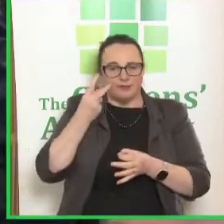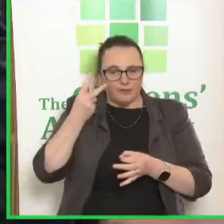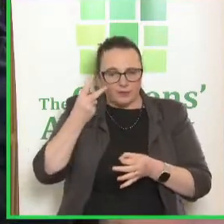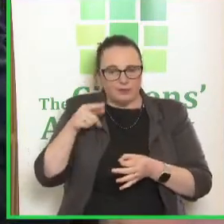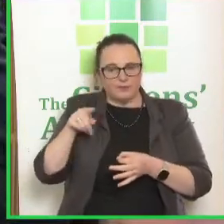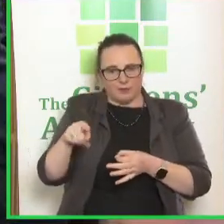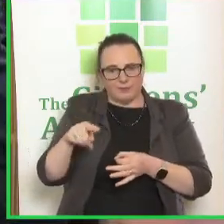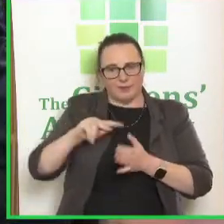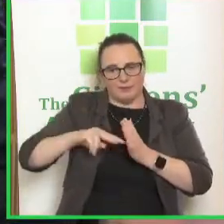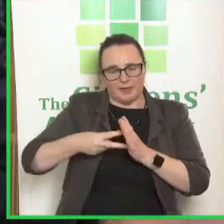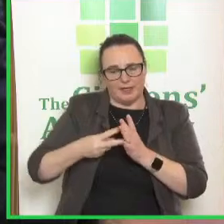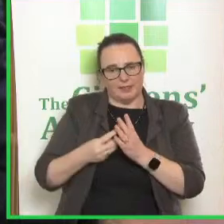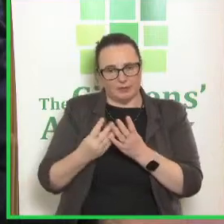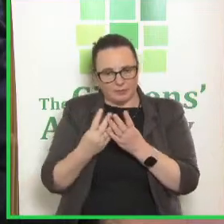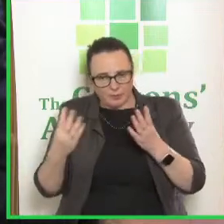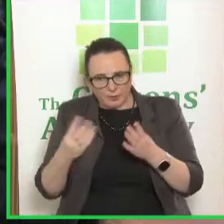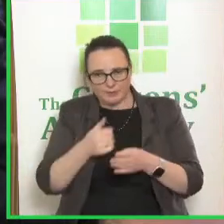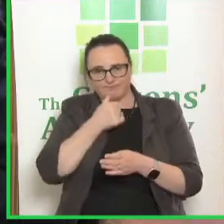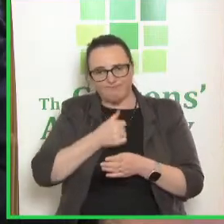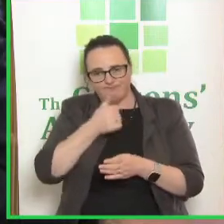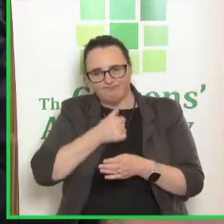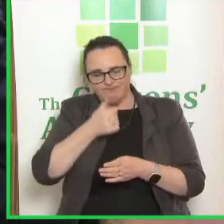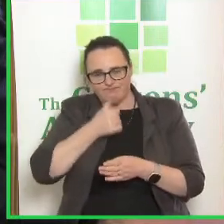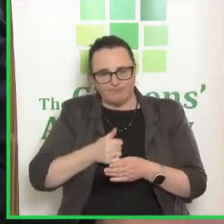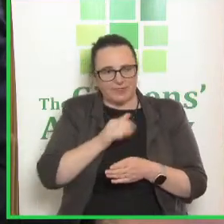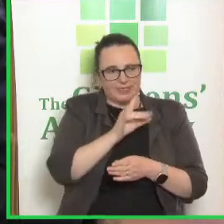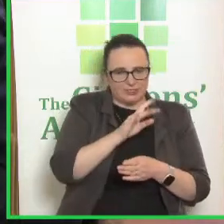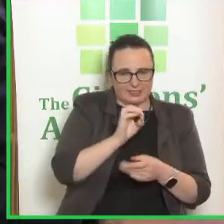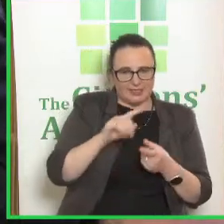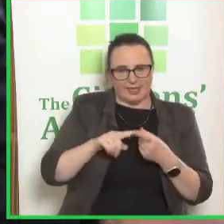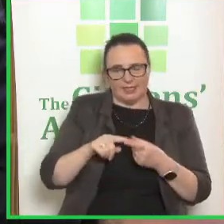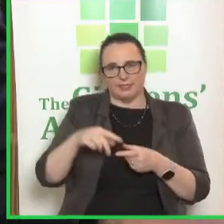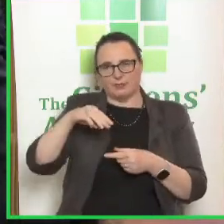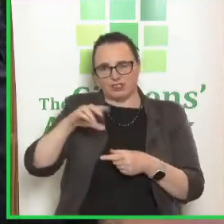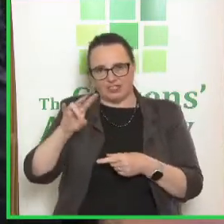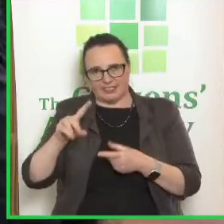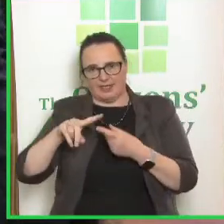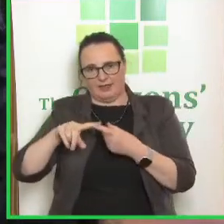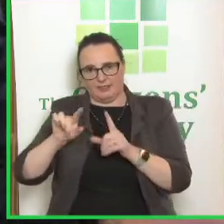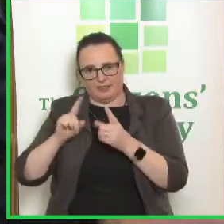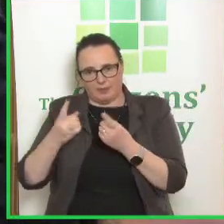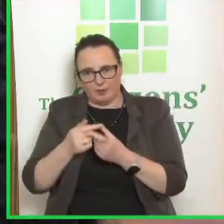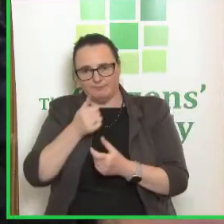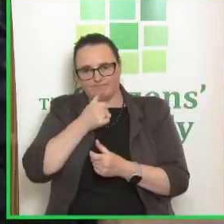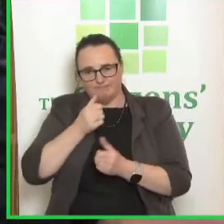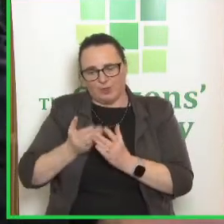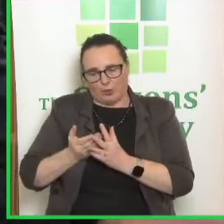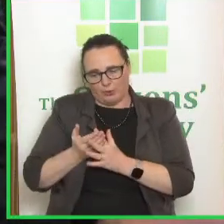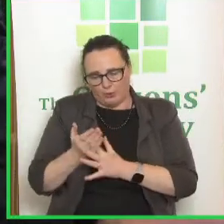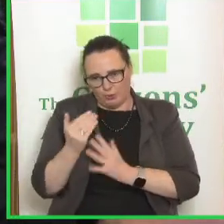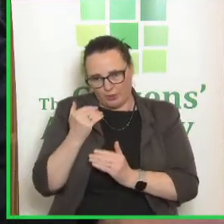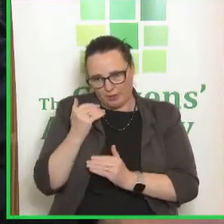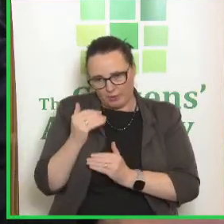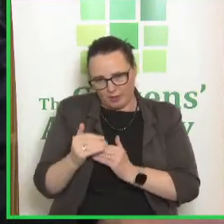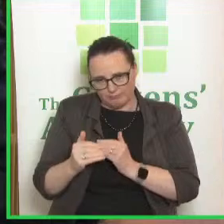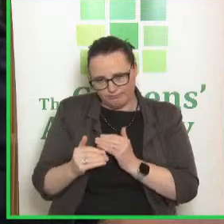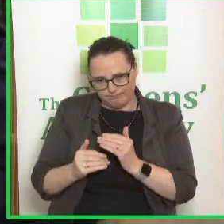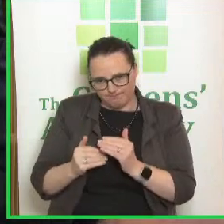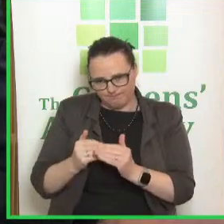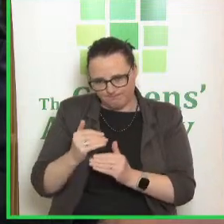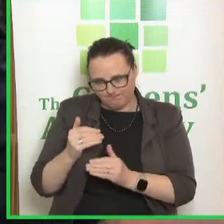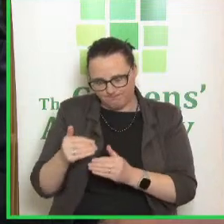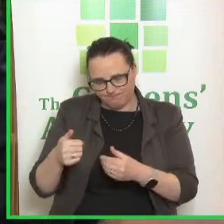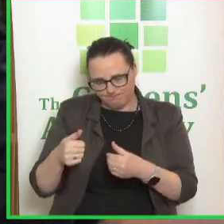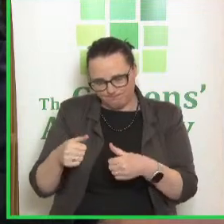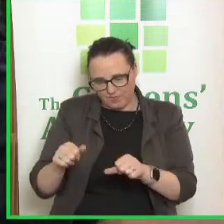which has we've persevered through it. Both the HSE and Merchants Quay and the Department have persevered through that process to ensure that we do have